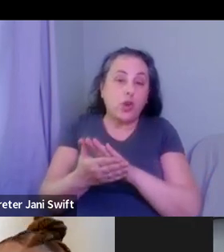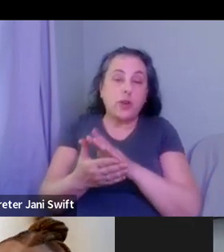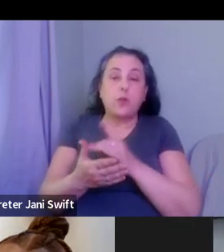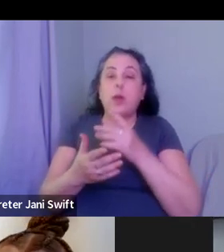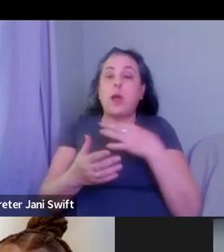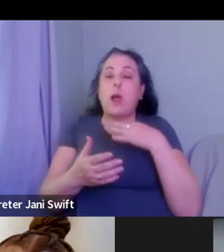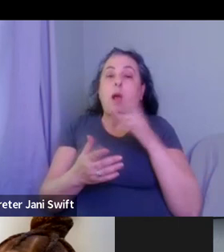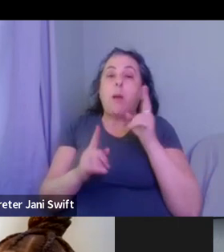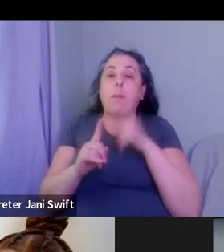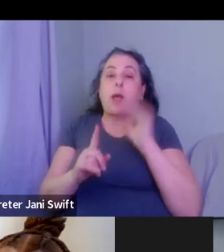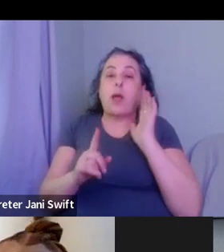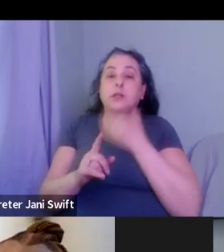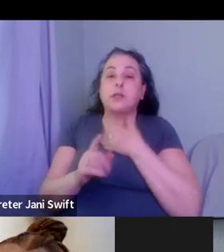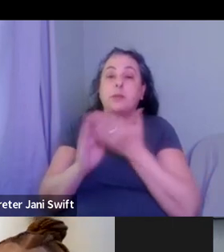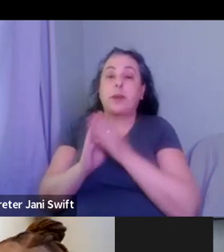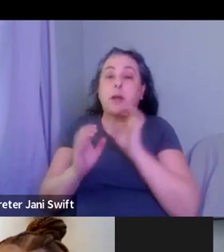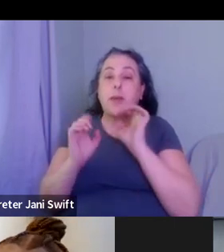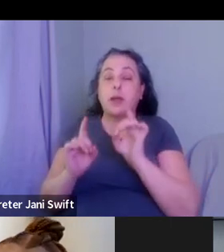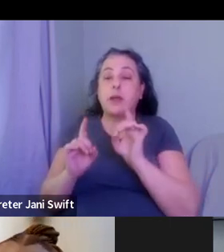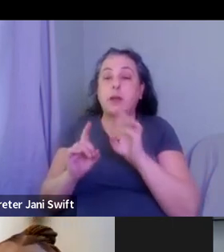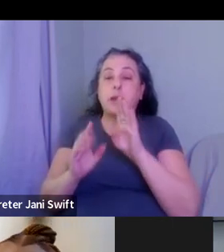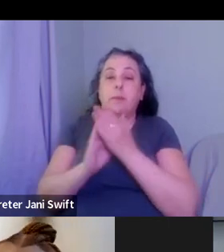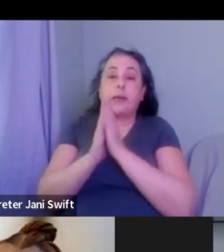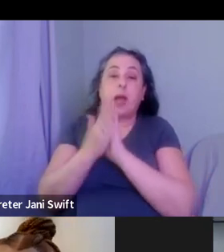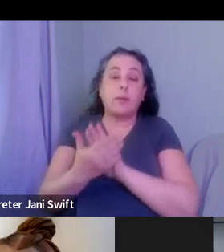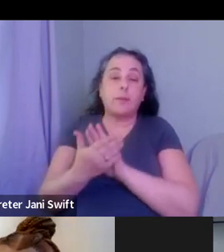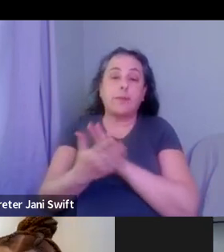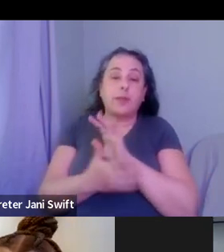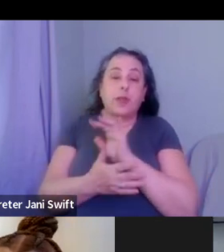ourselves to get educated to be